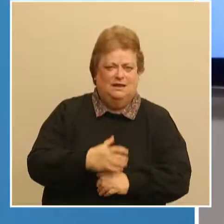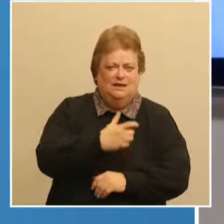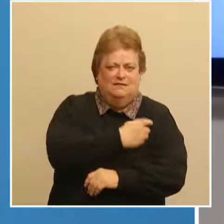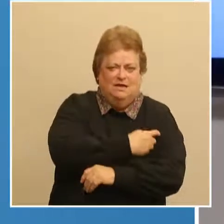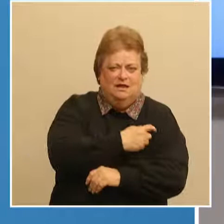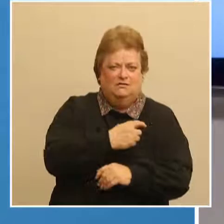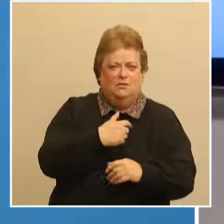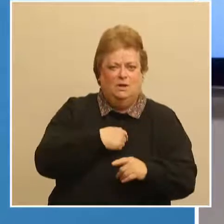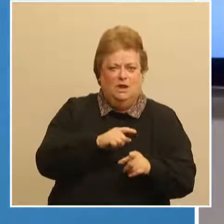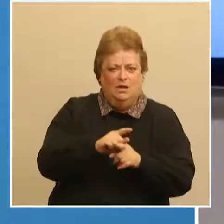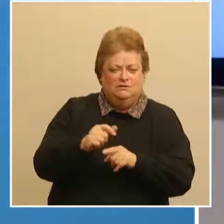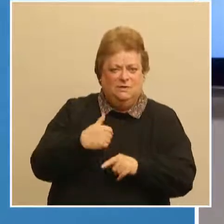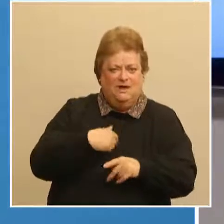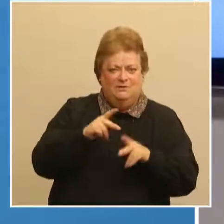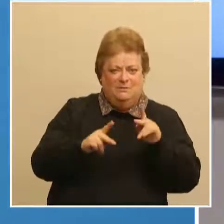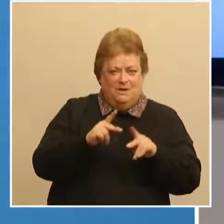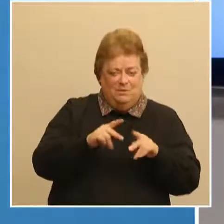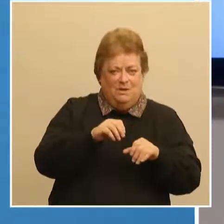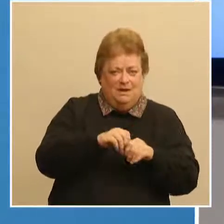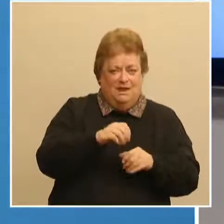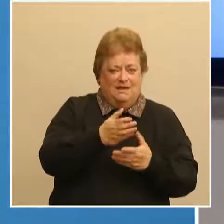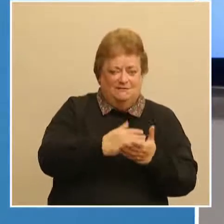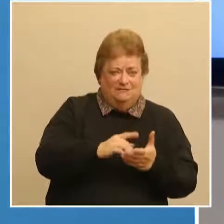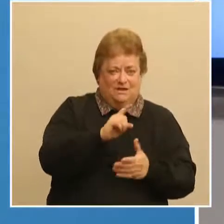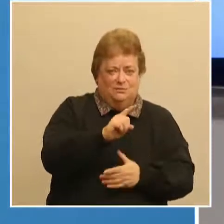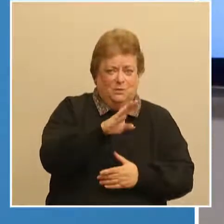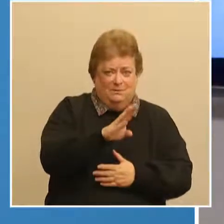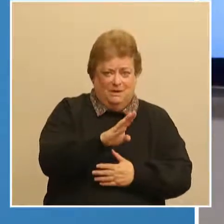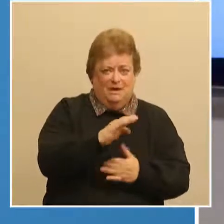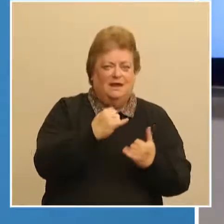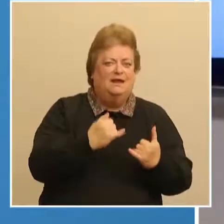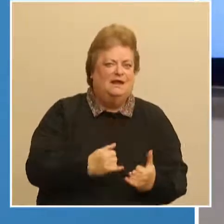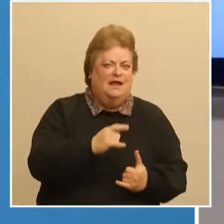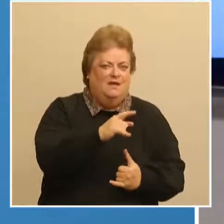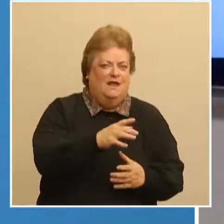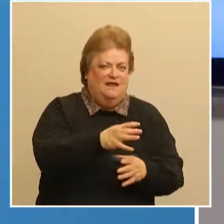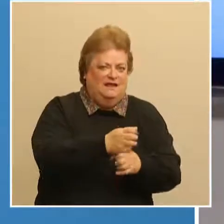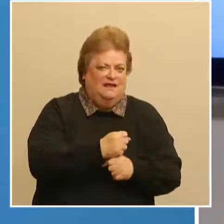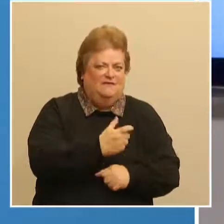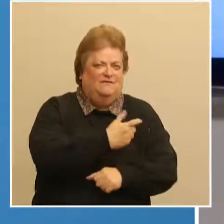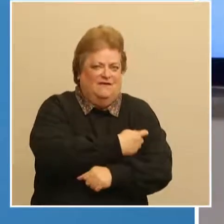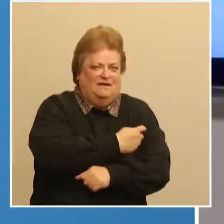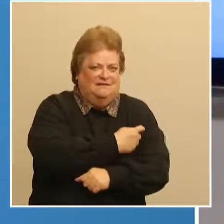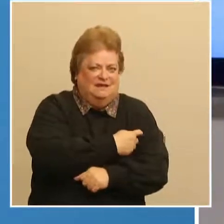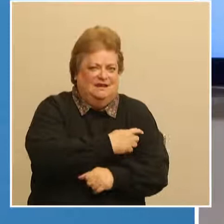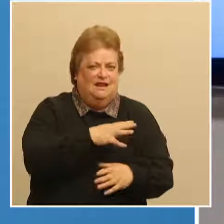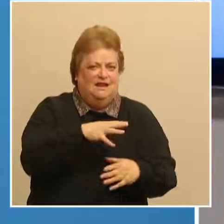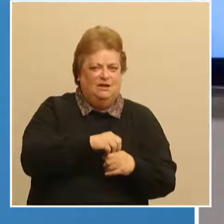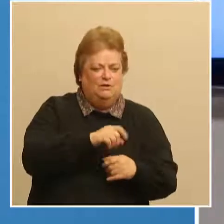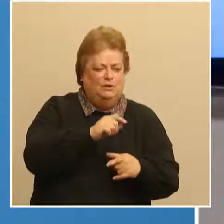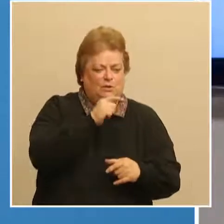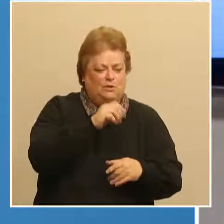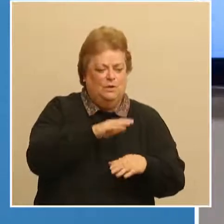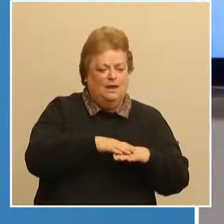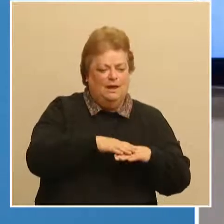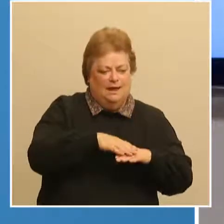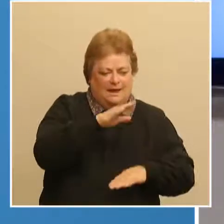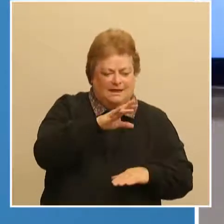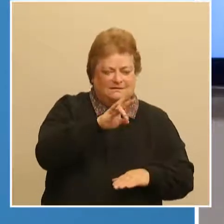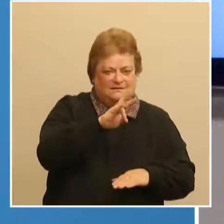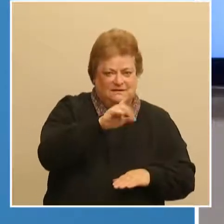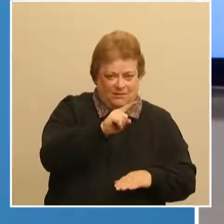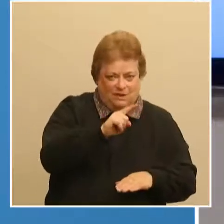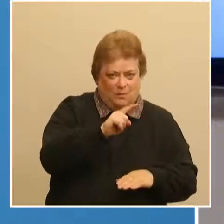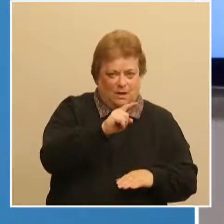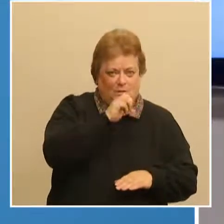included additional people in Phase 1B who are now eligible to receive the vaccine, including those 71 years and